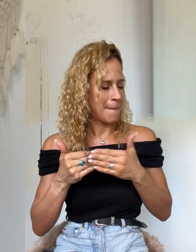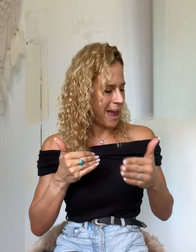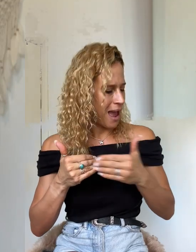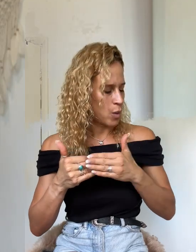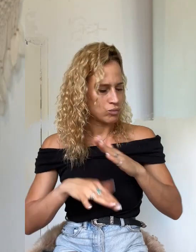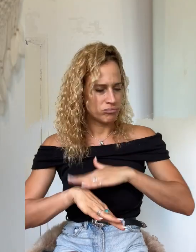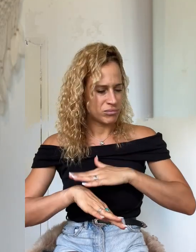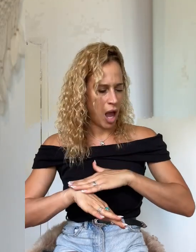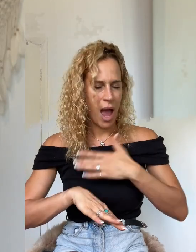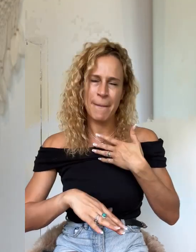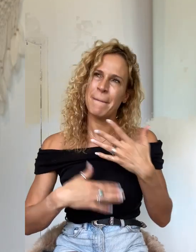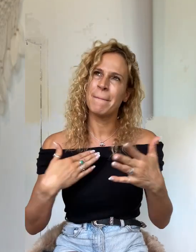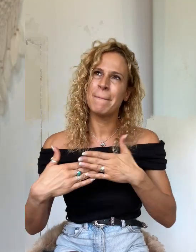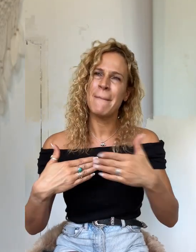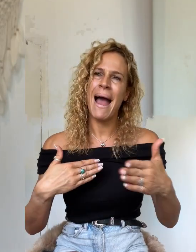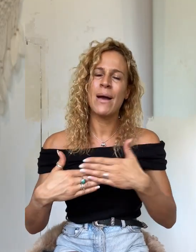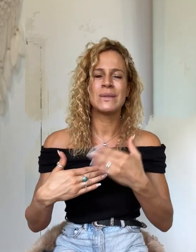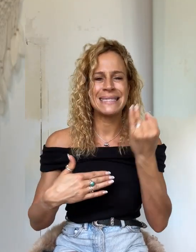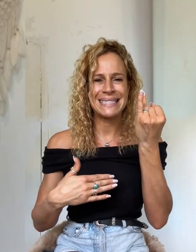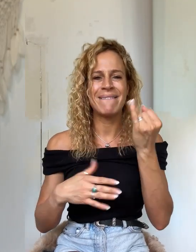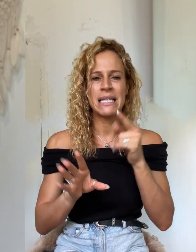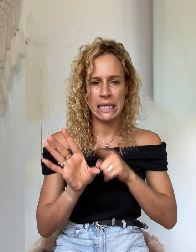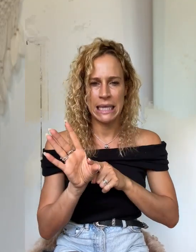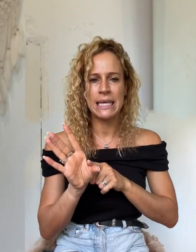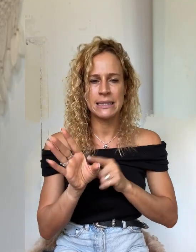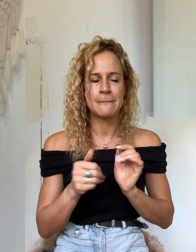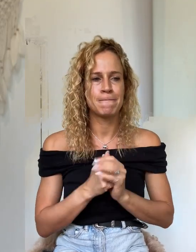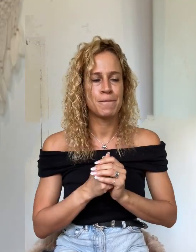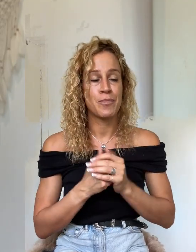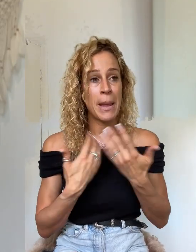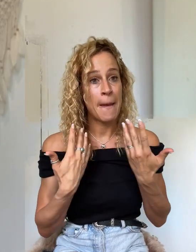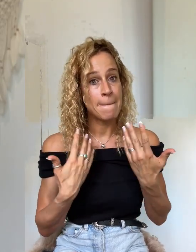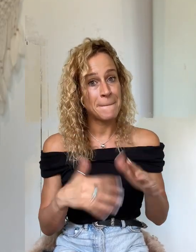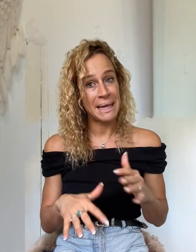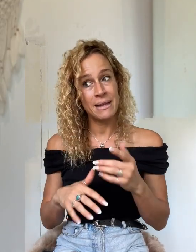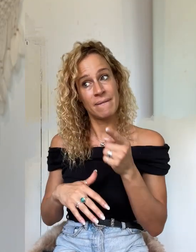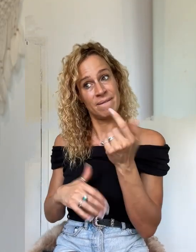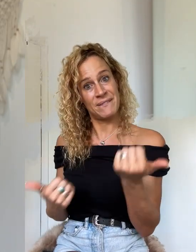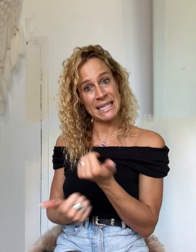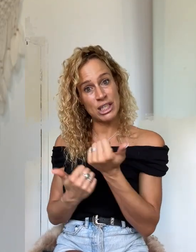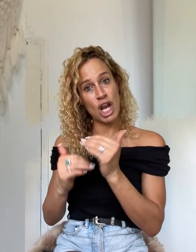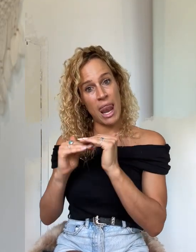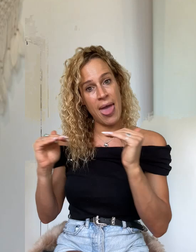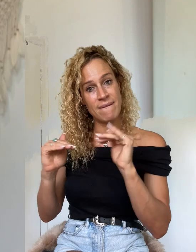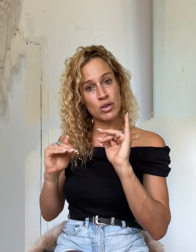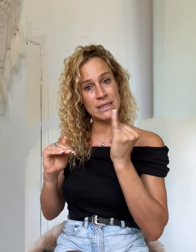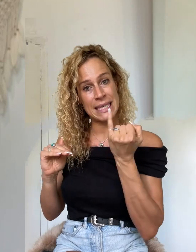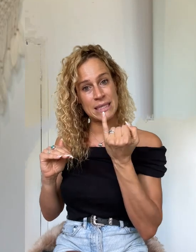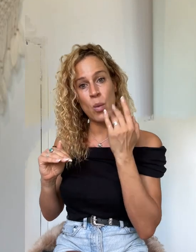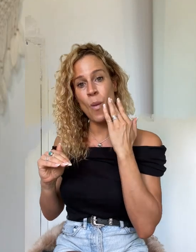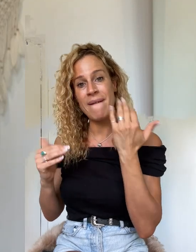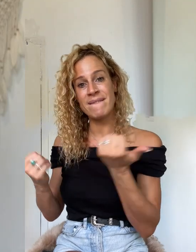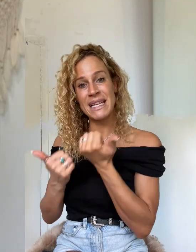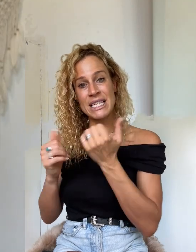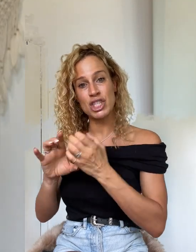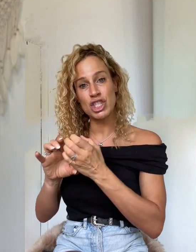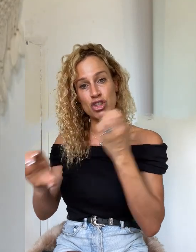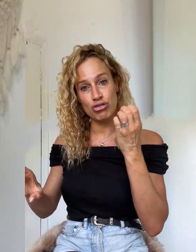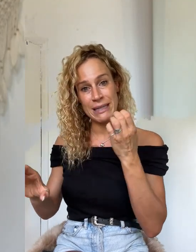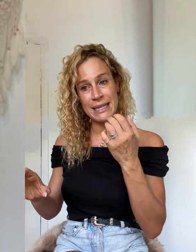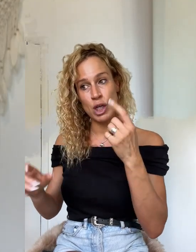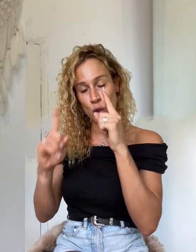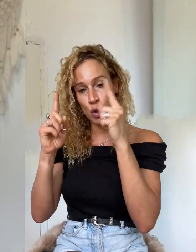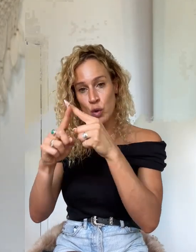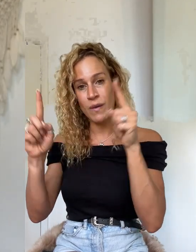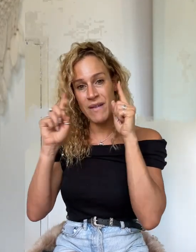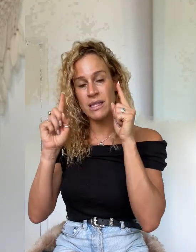was a period of about 7 years. I had qualified with my level 6 from university. And at that point,